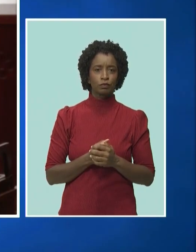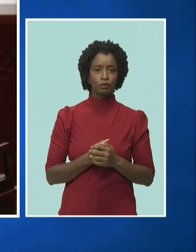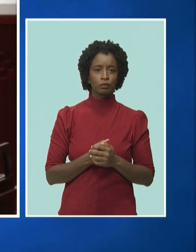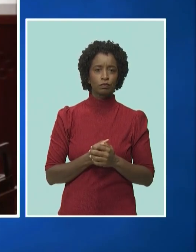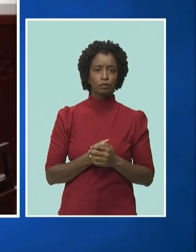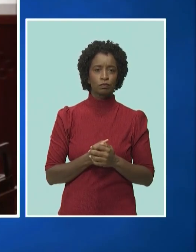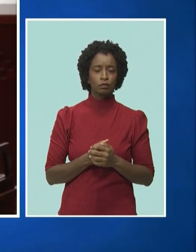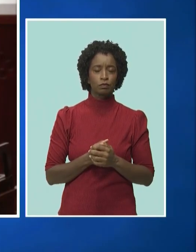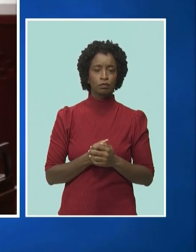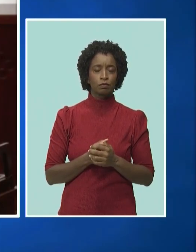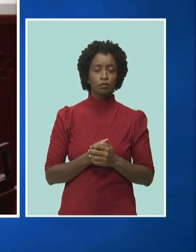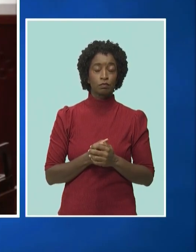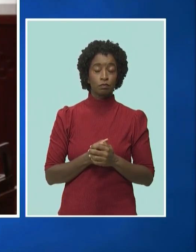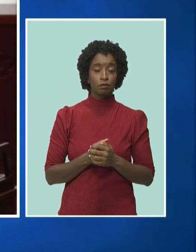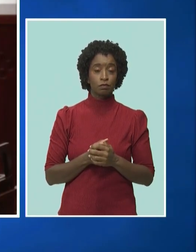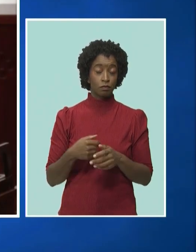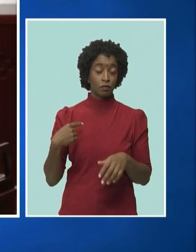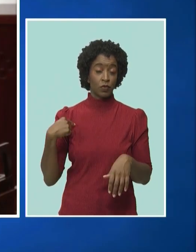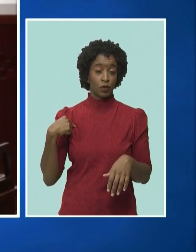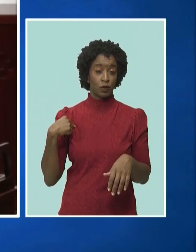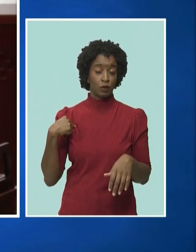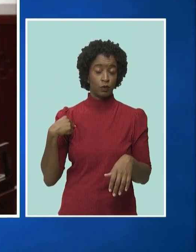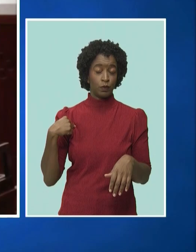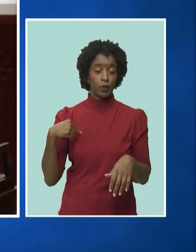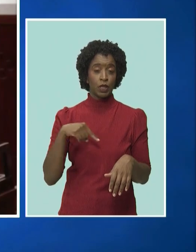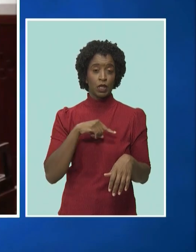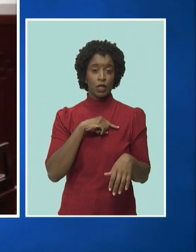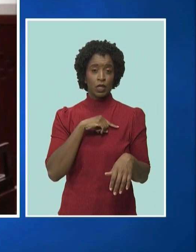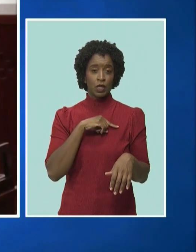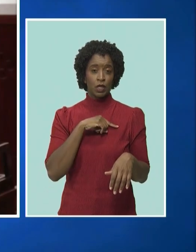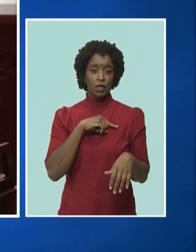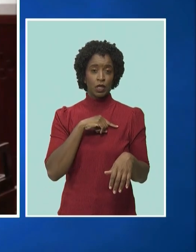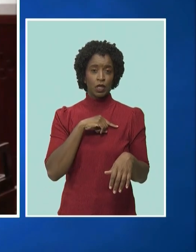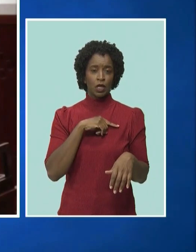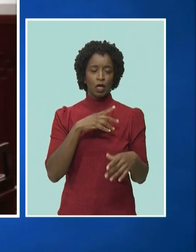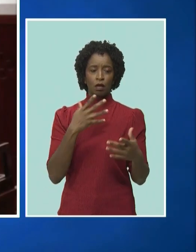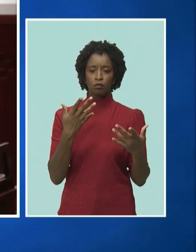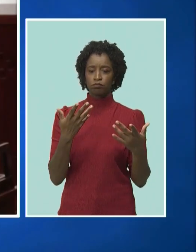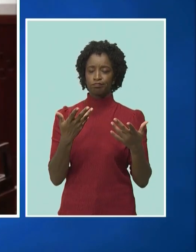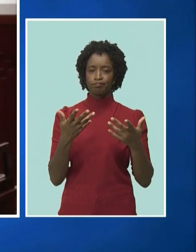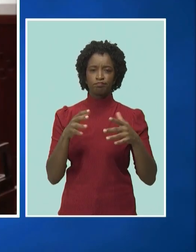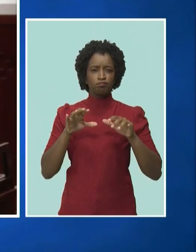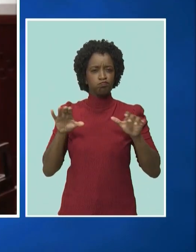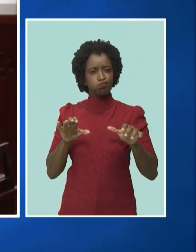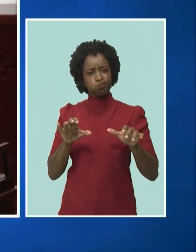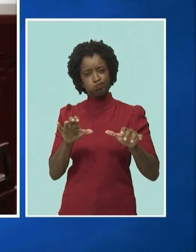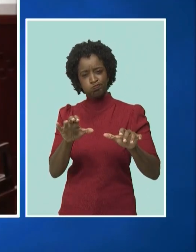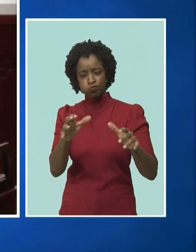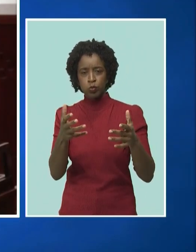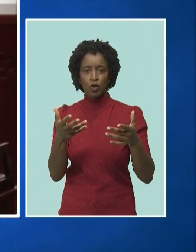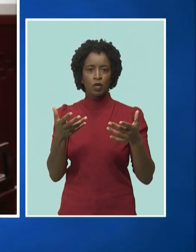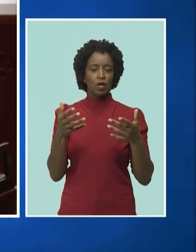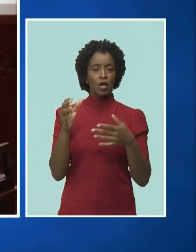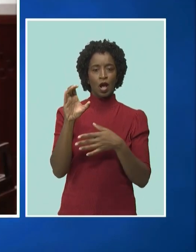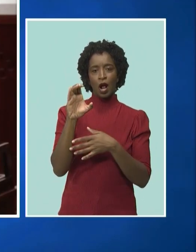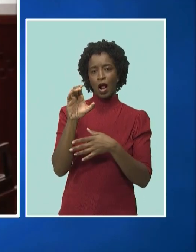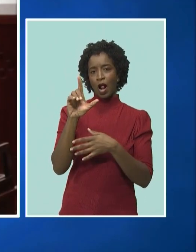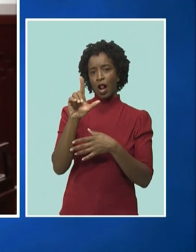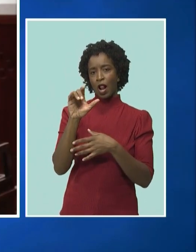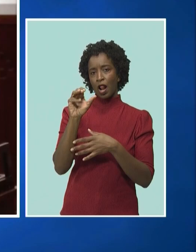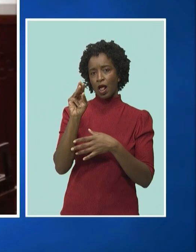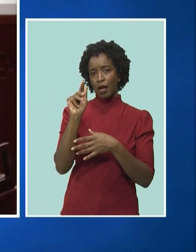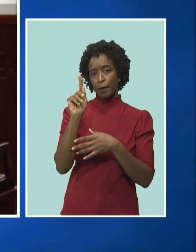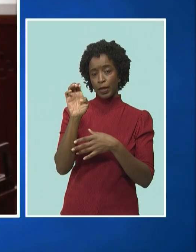the frontline countries in relation to climate change. We have been pushed onto those